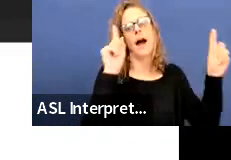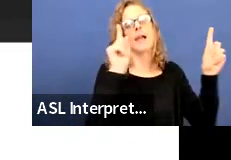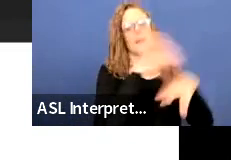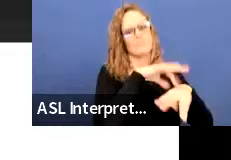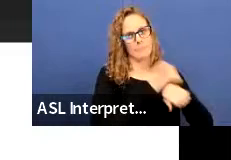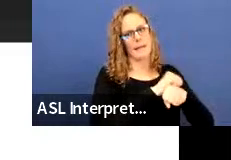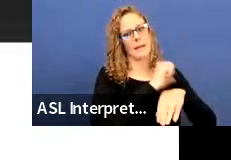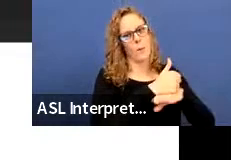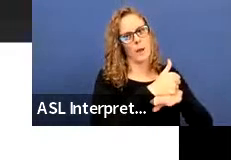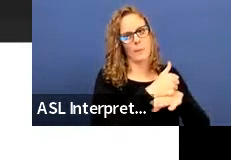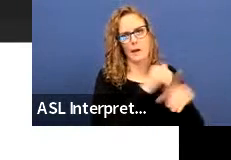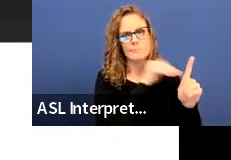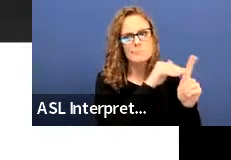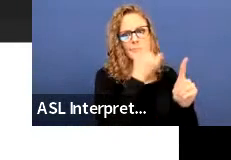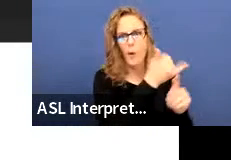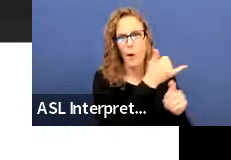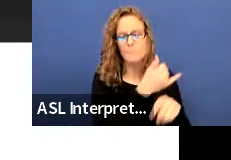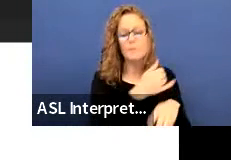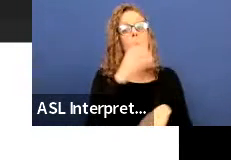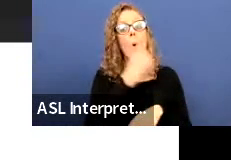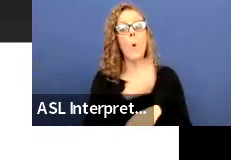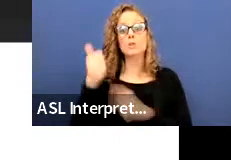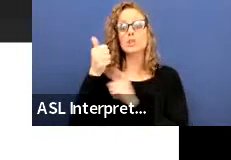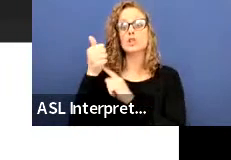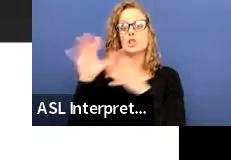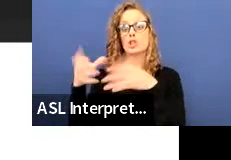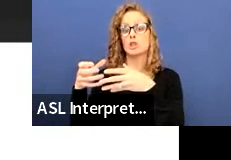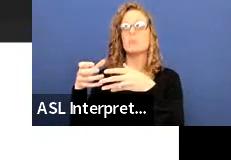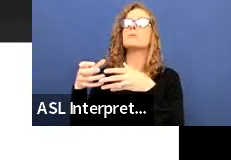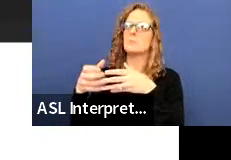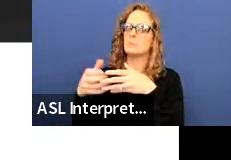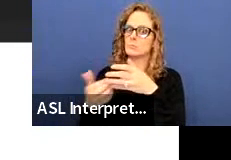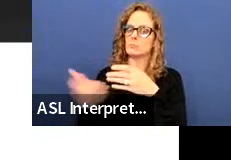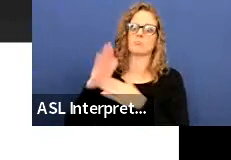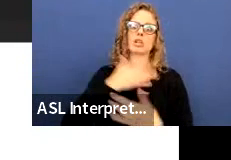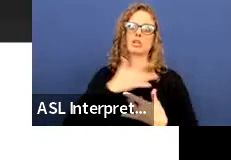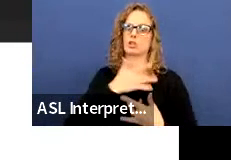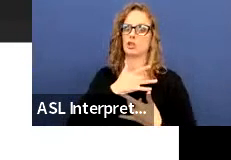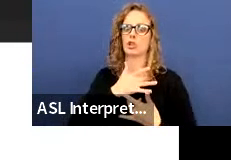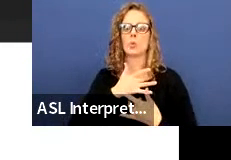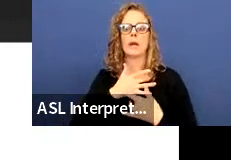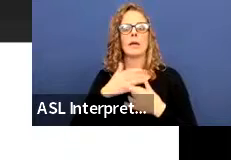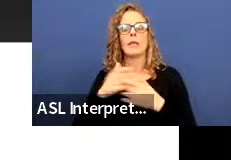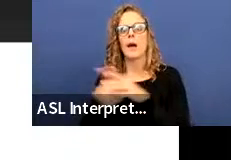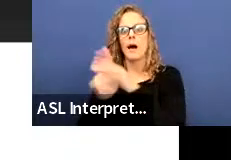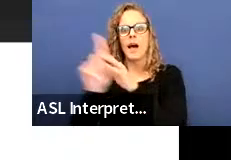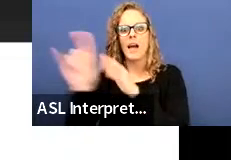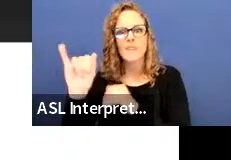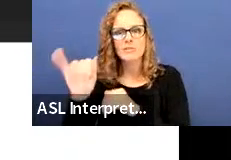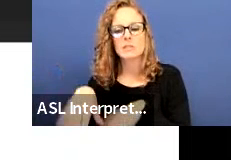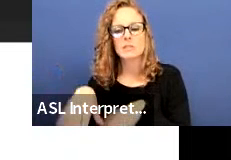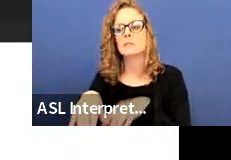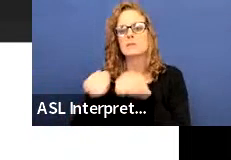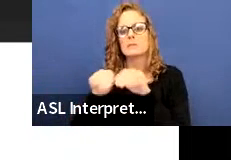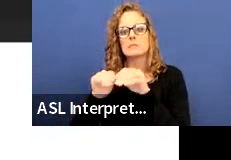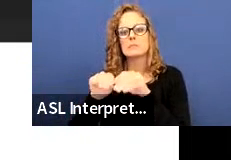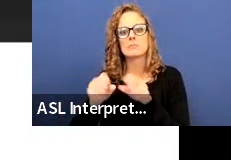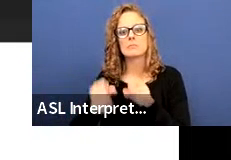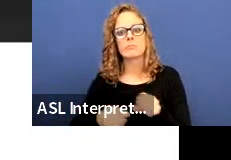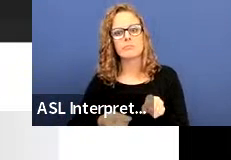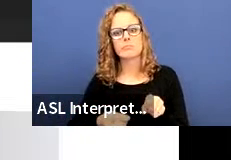with the older age group. That's the group where we're most concerned about breakthrough infections causing severe disease. So that's good. Next